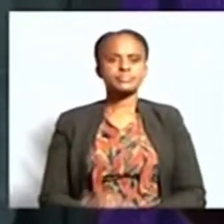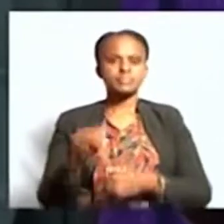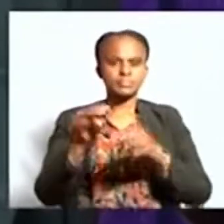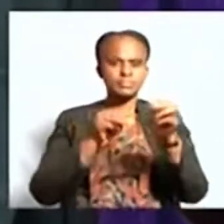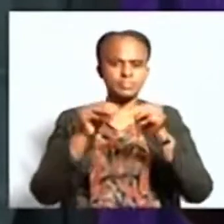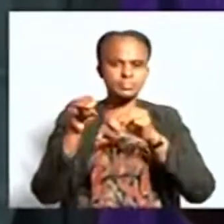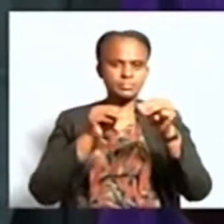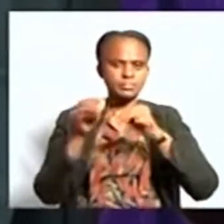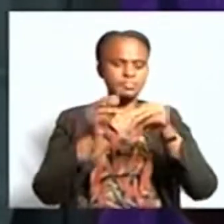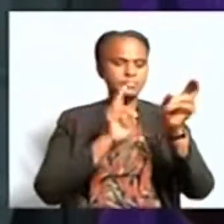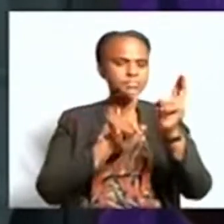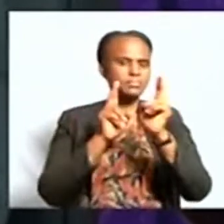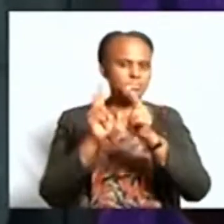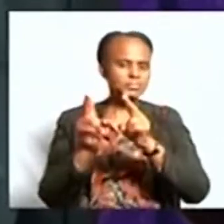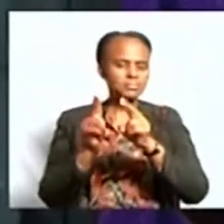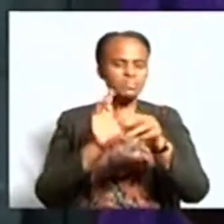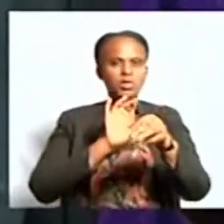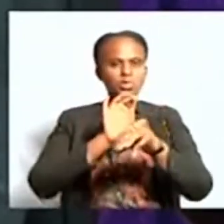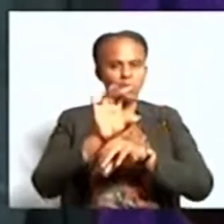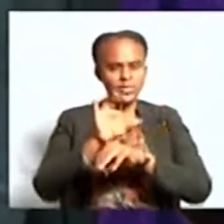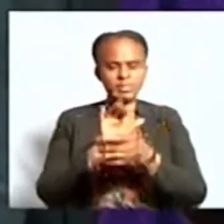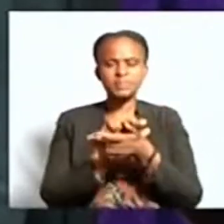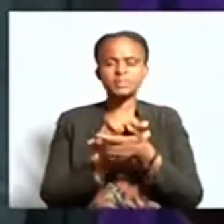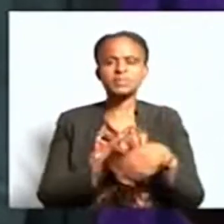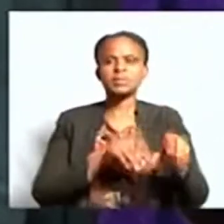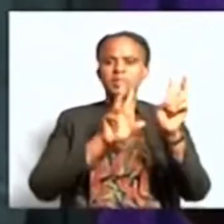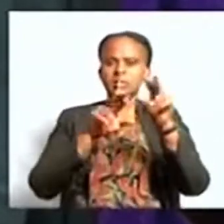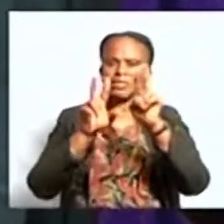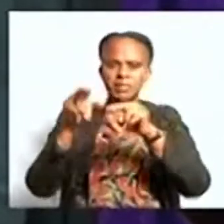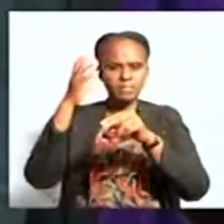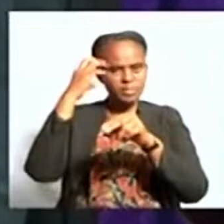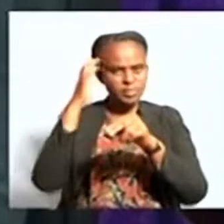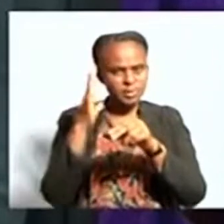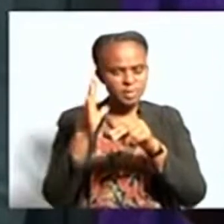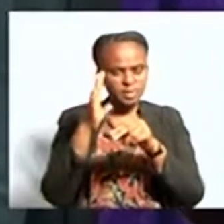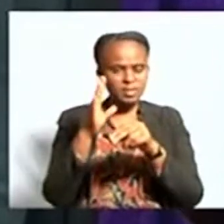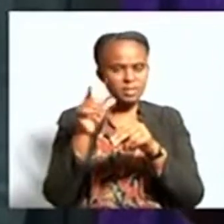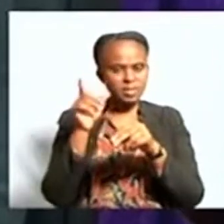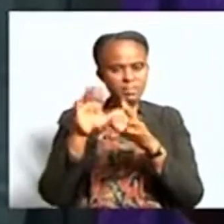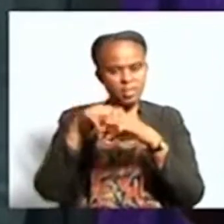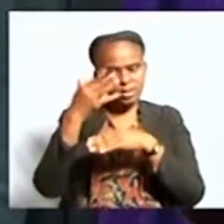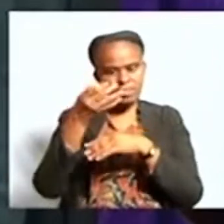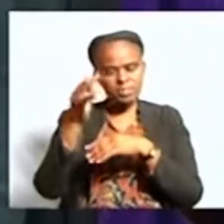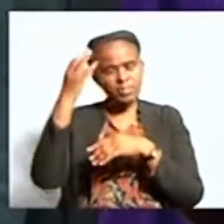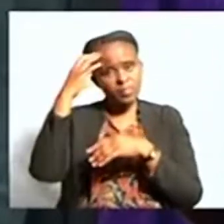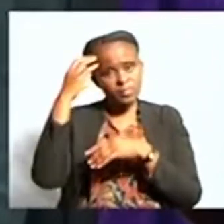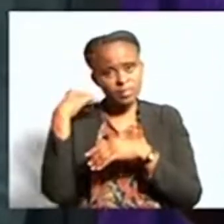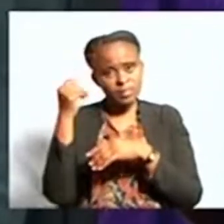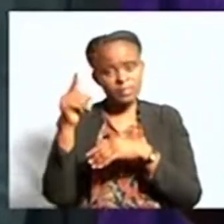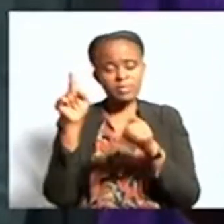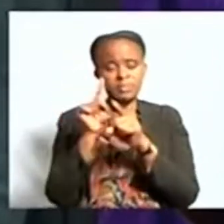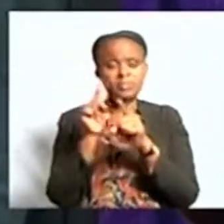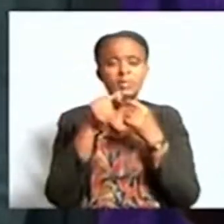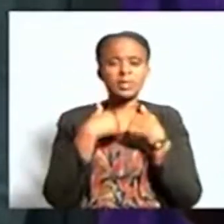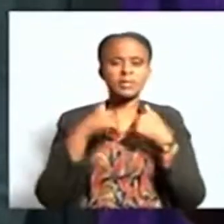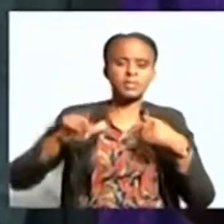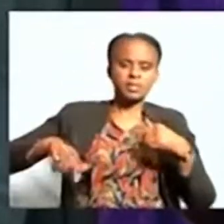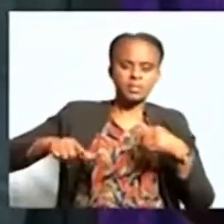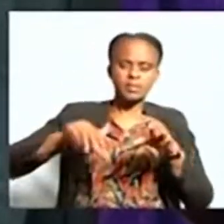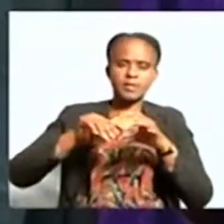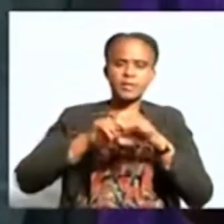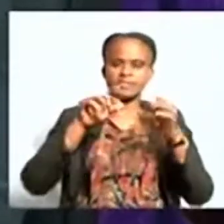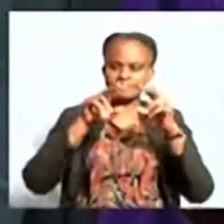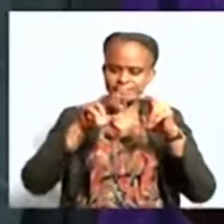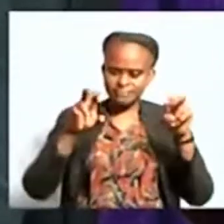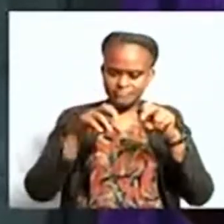response. Cause: the supervising officer was out of the office and there was a delay in checking